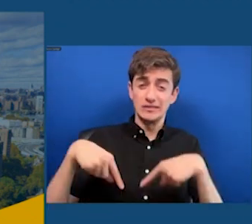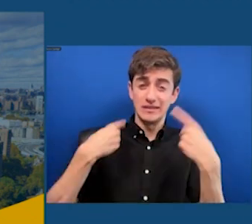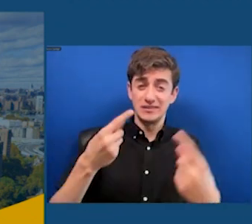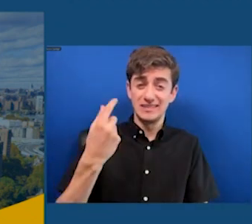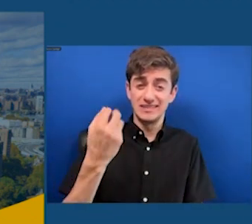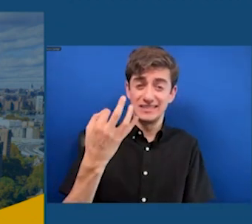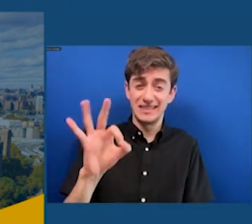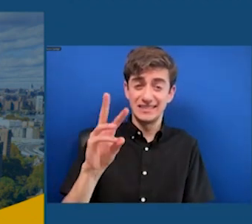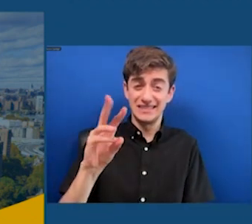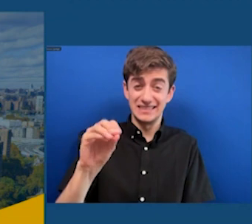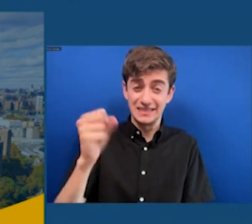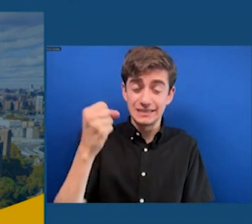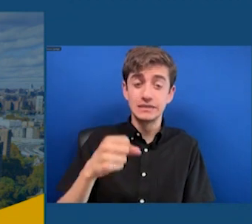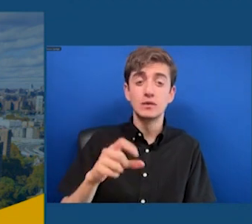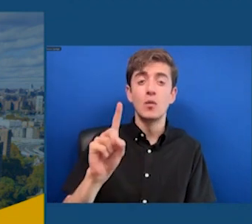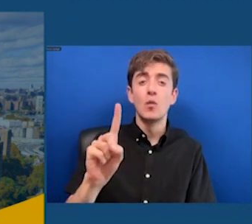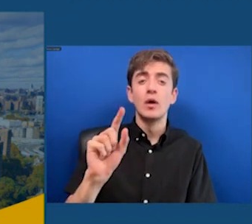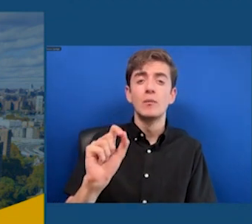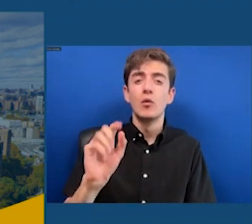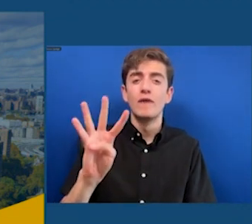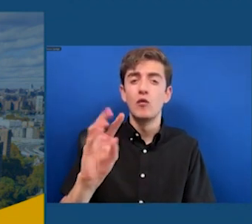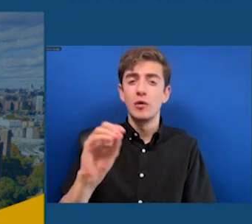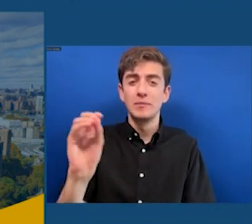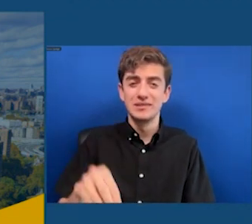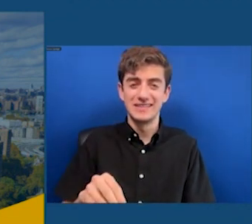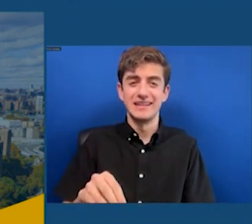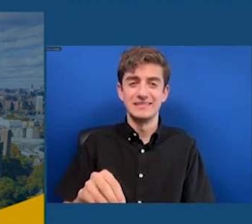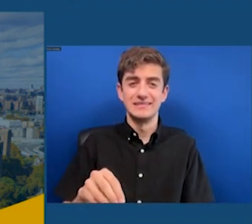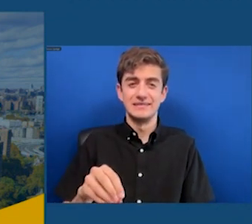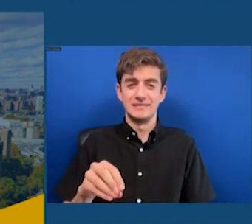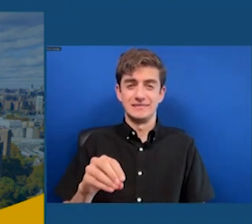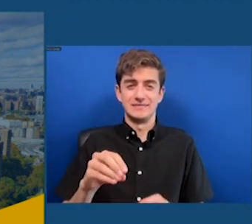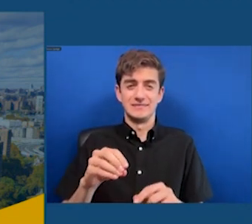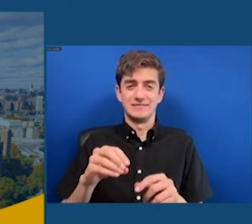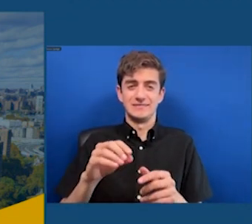1.4%. Healthy cities at about 10%.